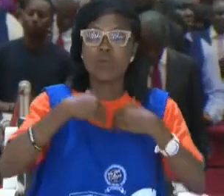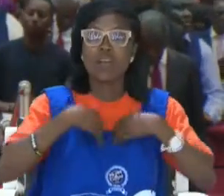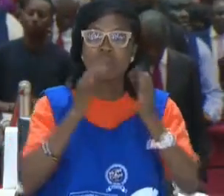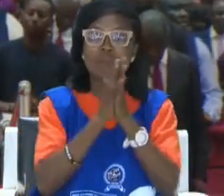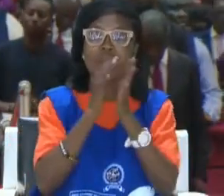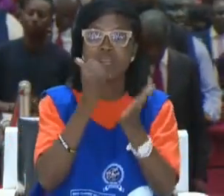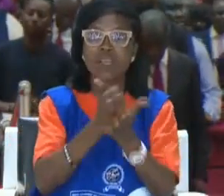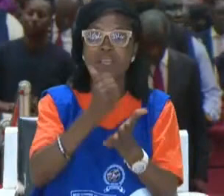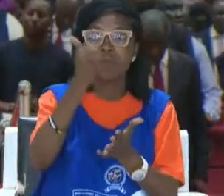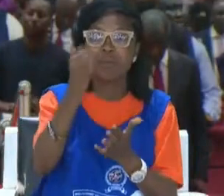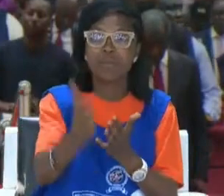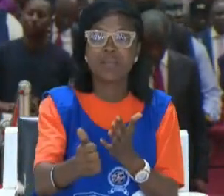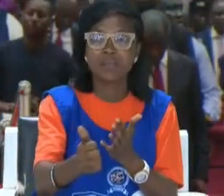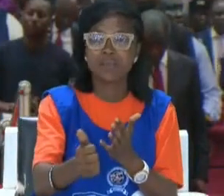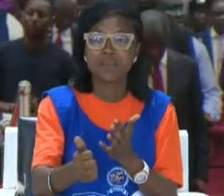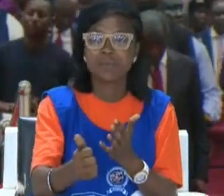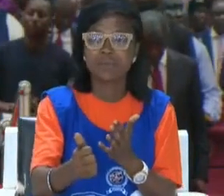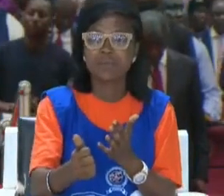prayed.